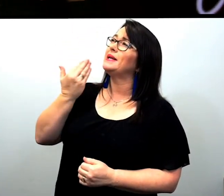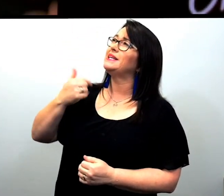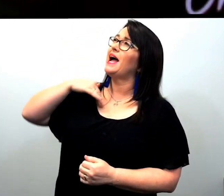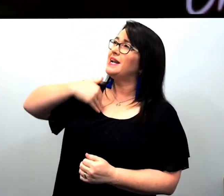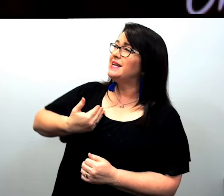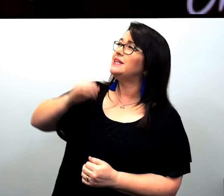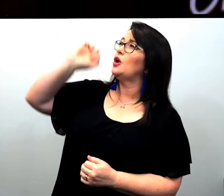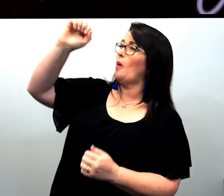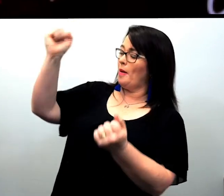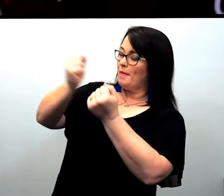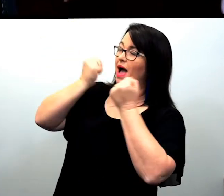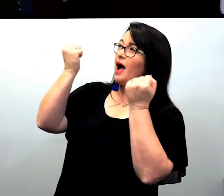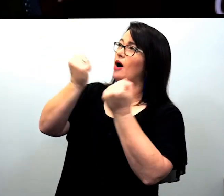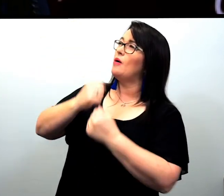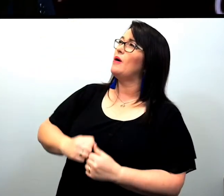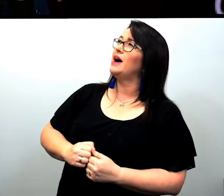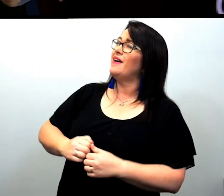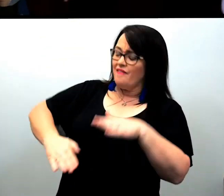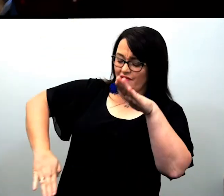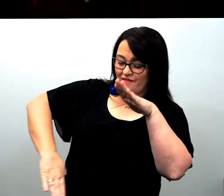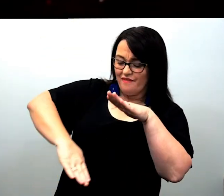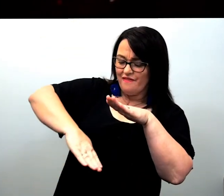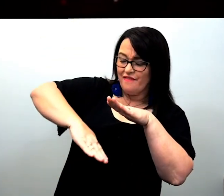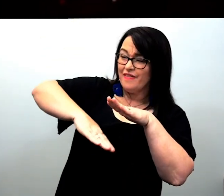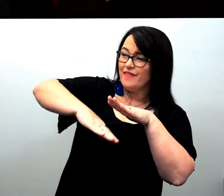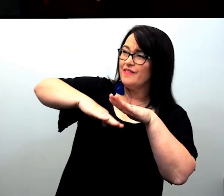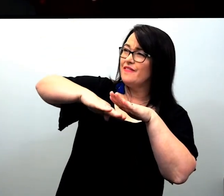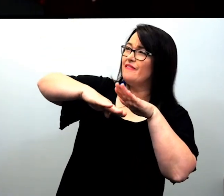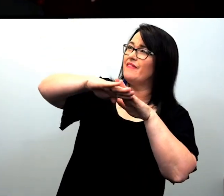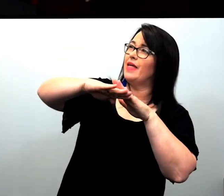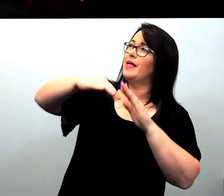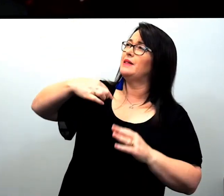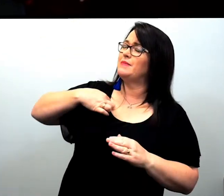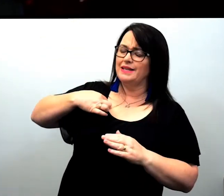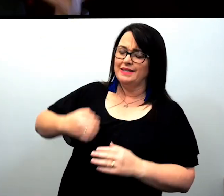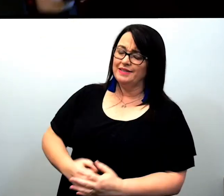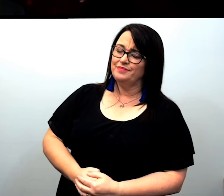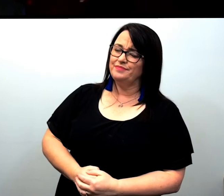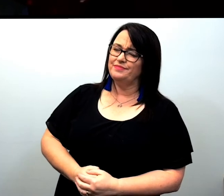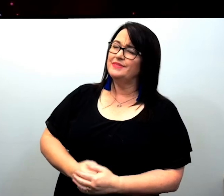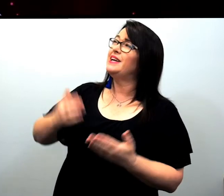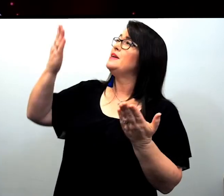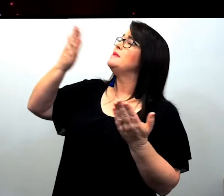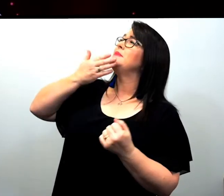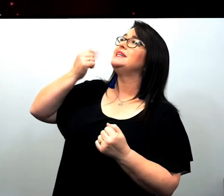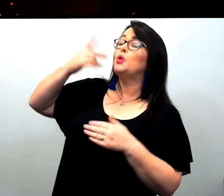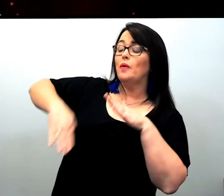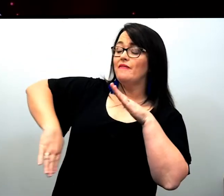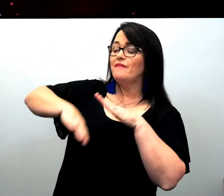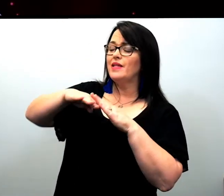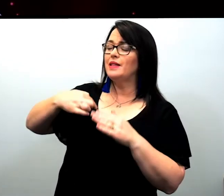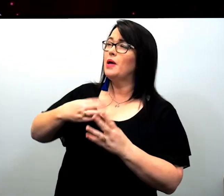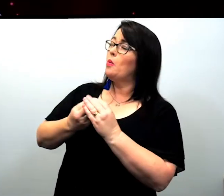Would you fill me from the top of my head to the tips of my toes? Would you fill me with your anointing and your